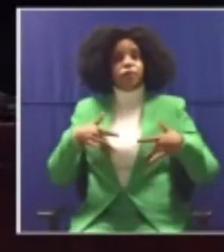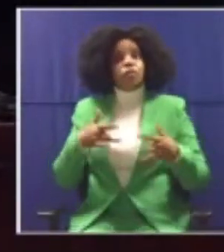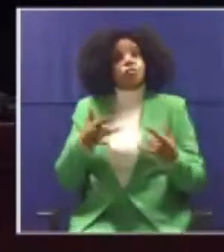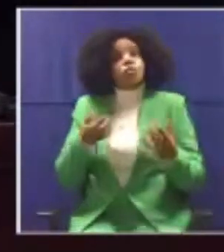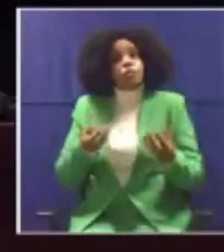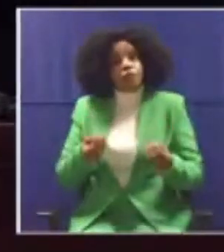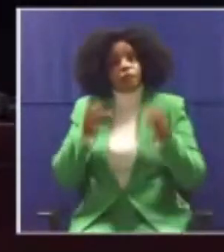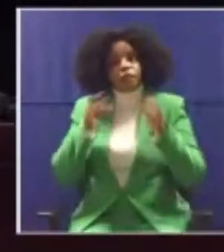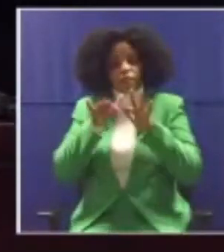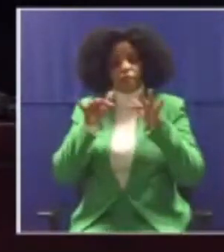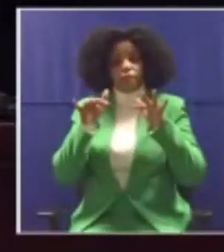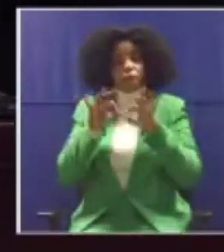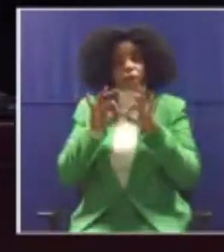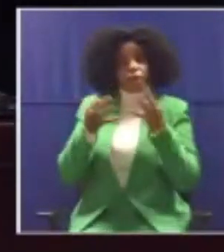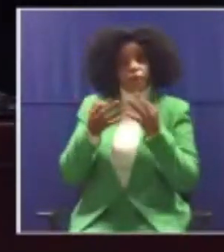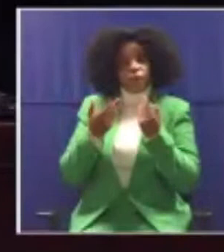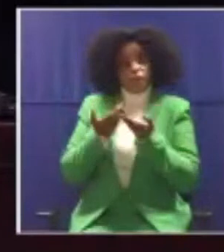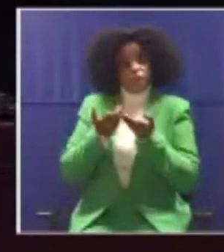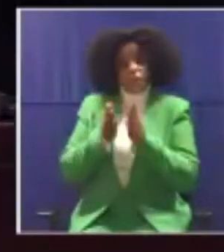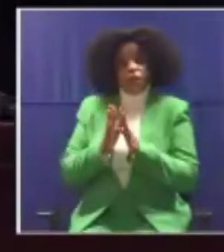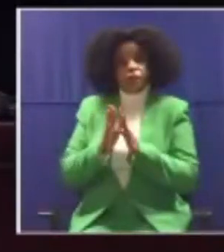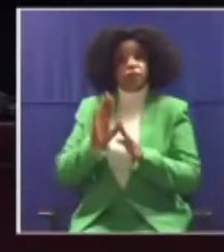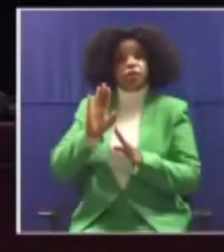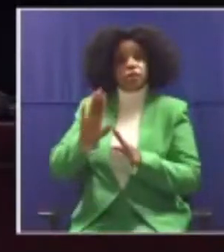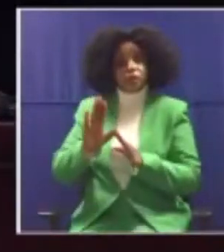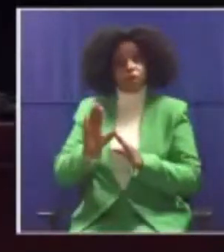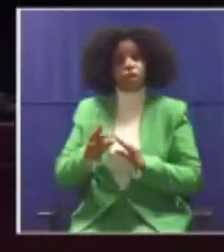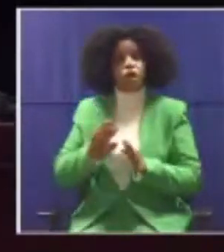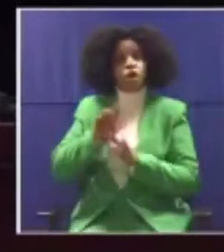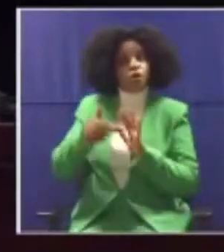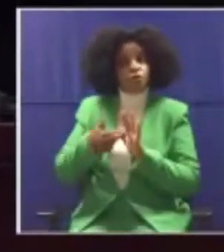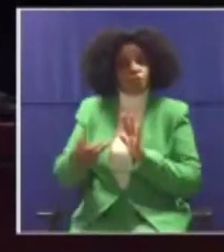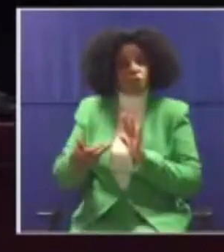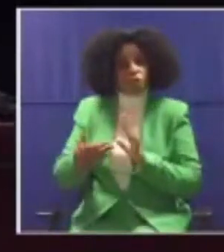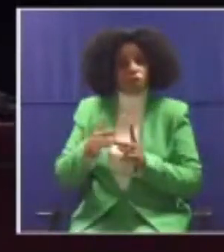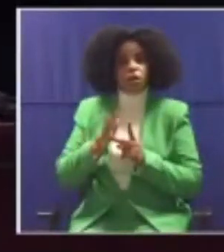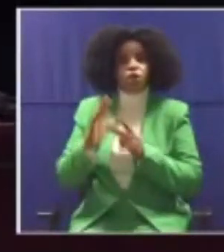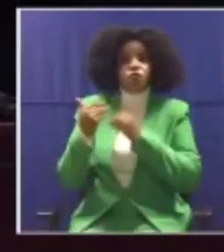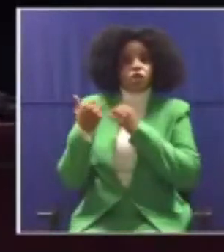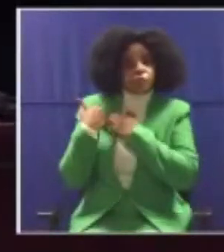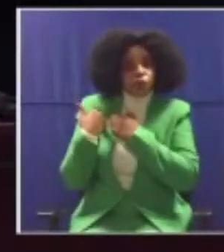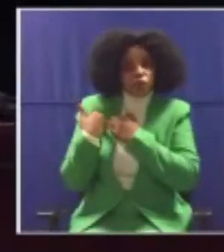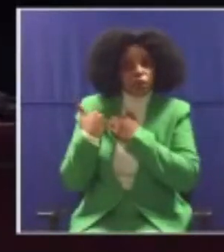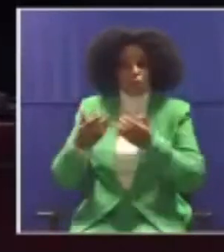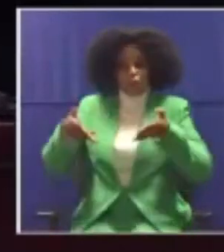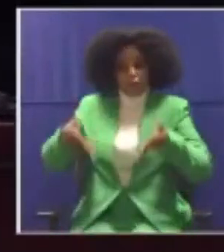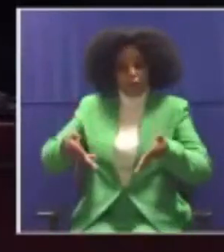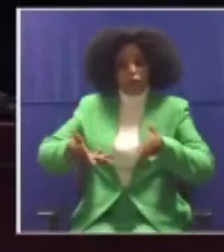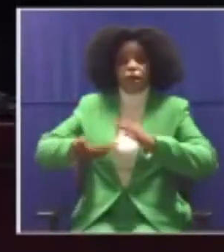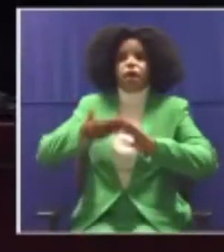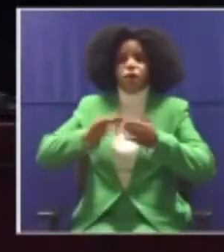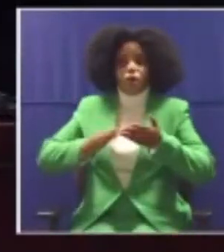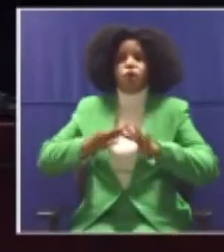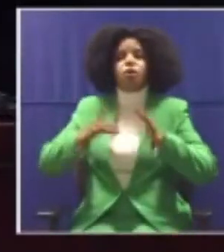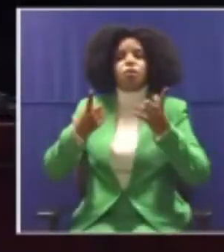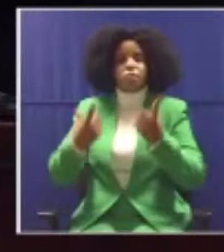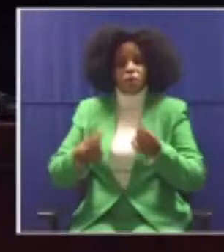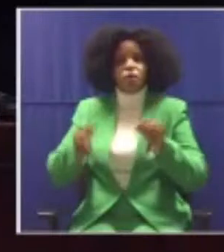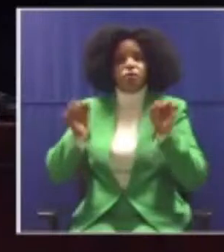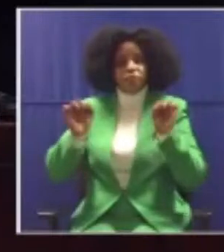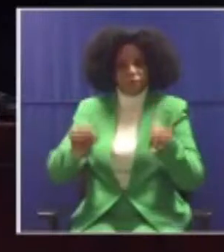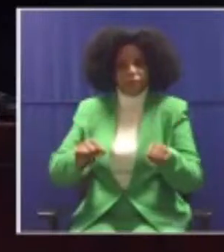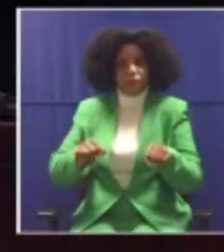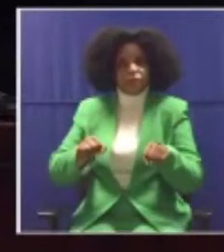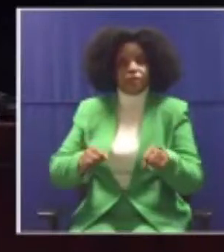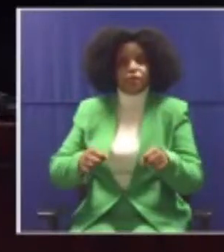their requisite roles and responsibilities in society, and ultimately make them catalysts